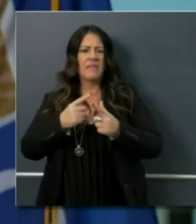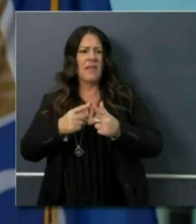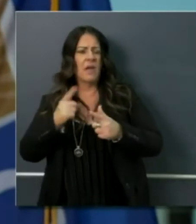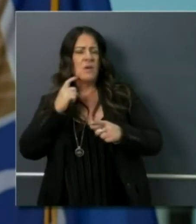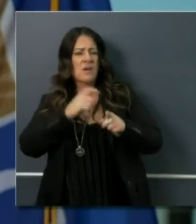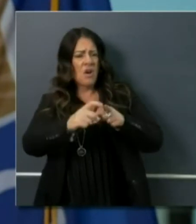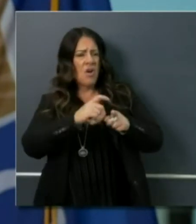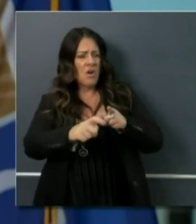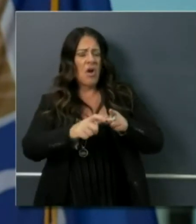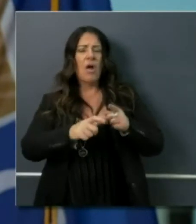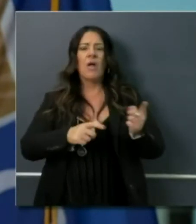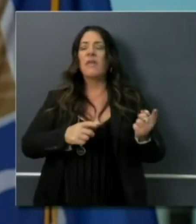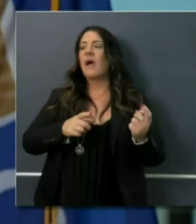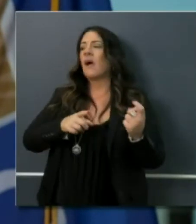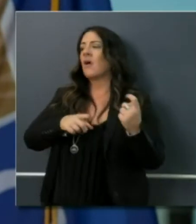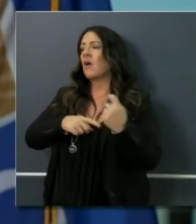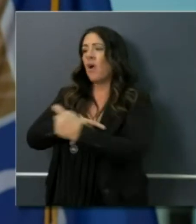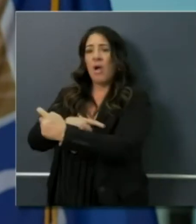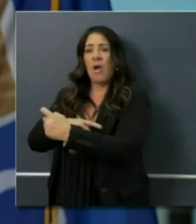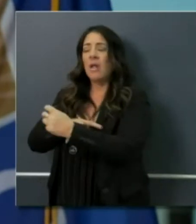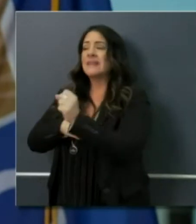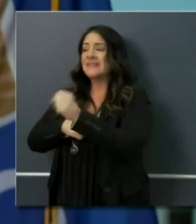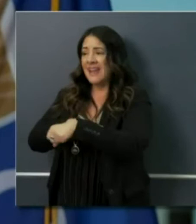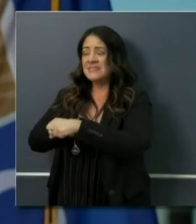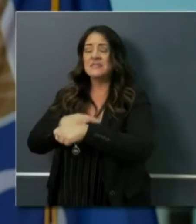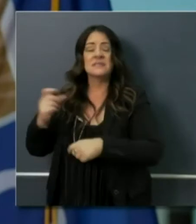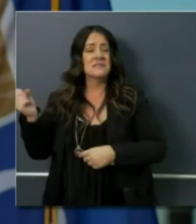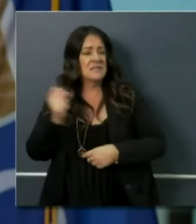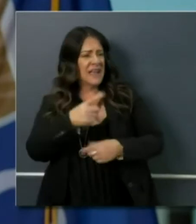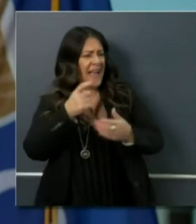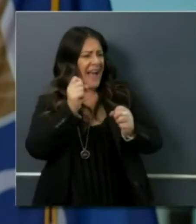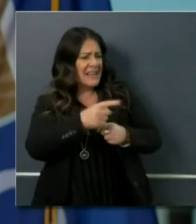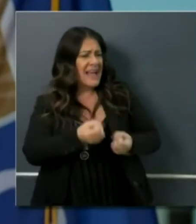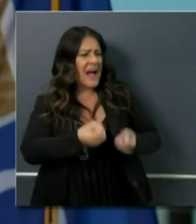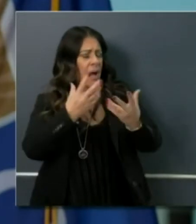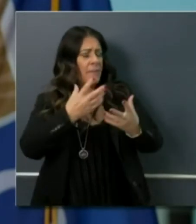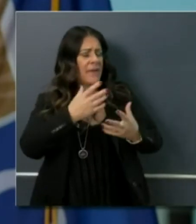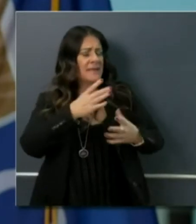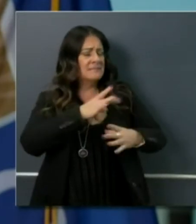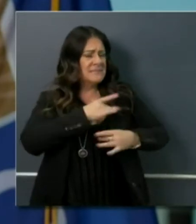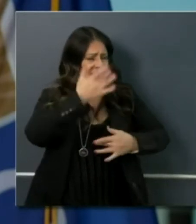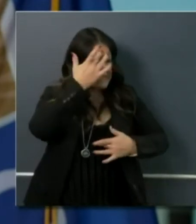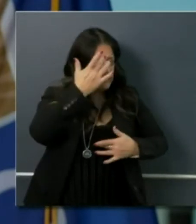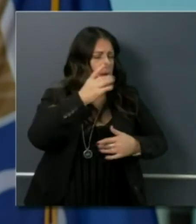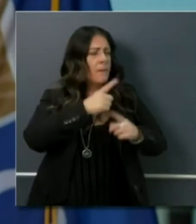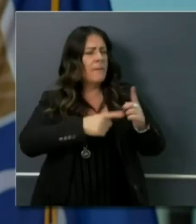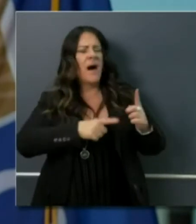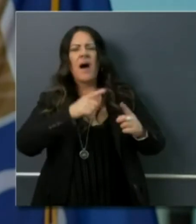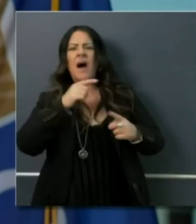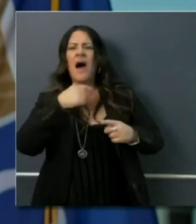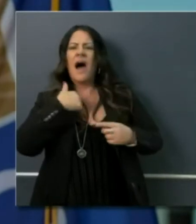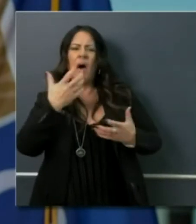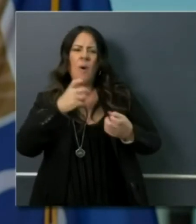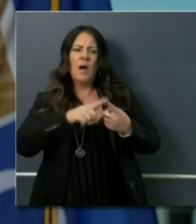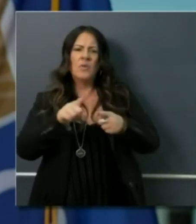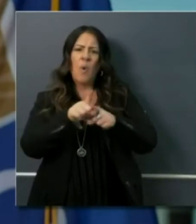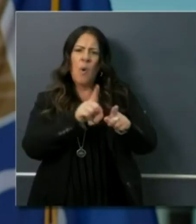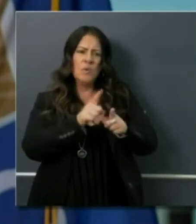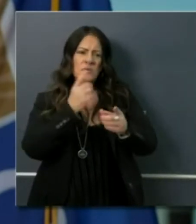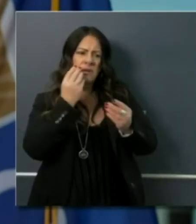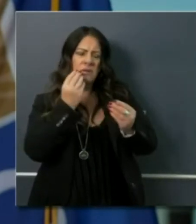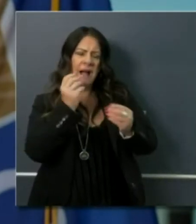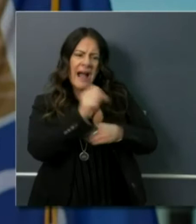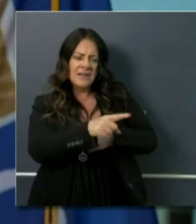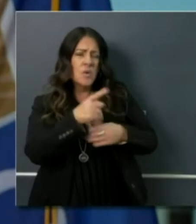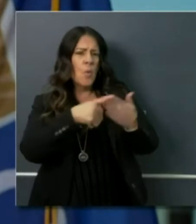they're not just checking calls. They're not just asking how many positive patients or staff members. It's about support, what you need,